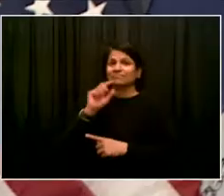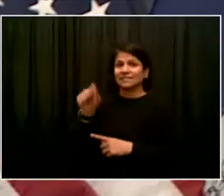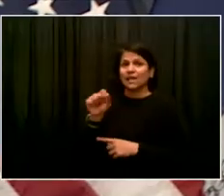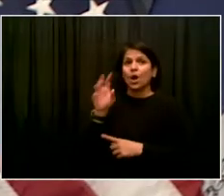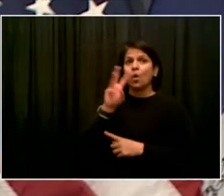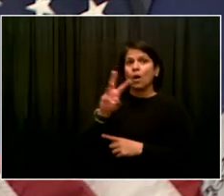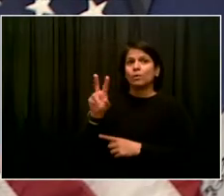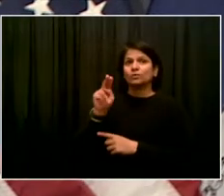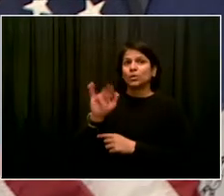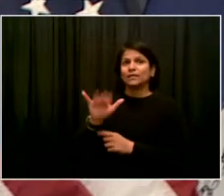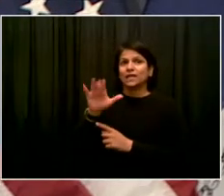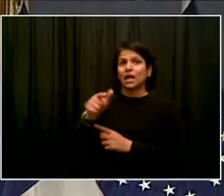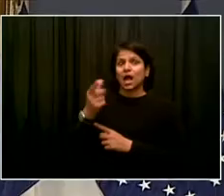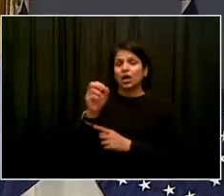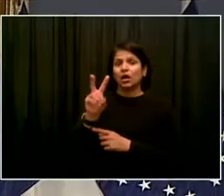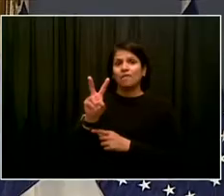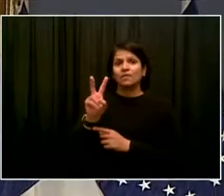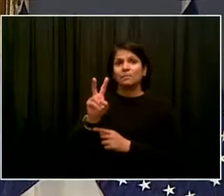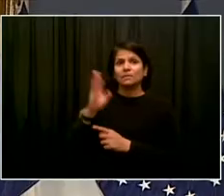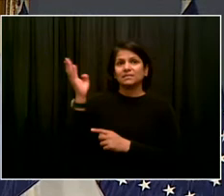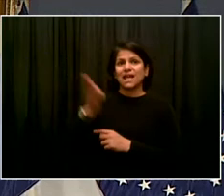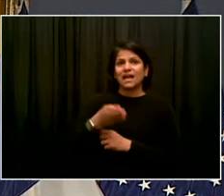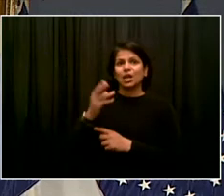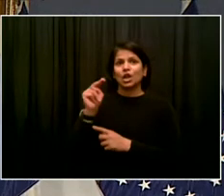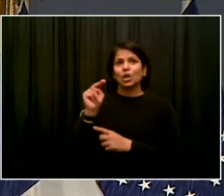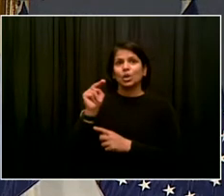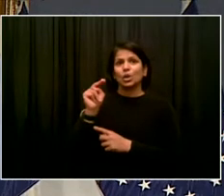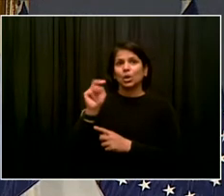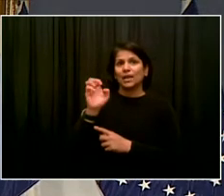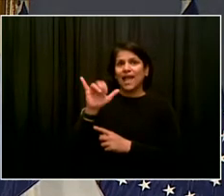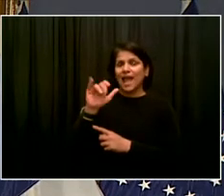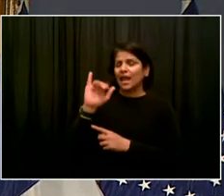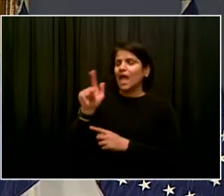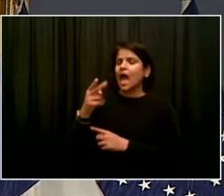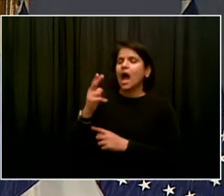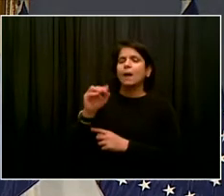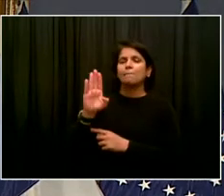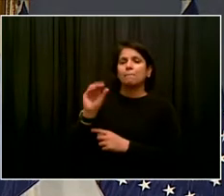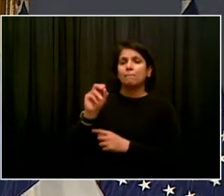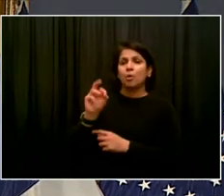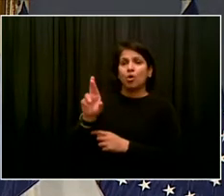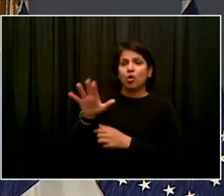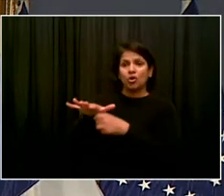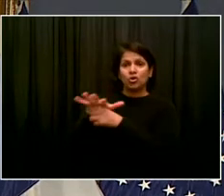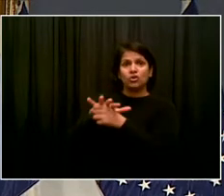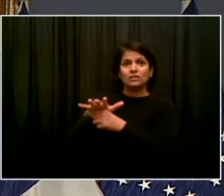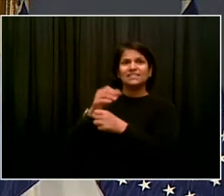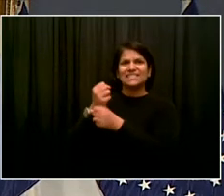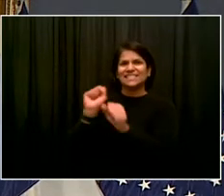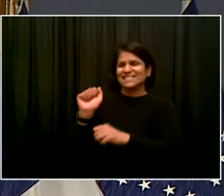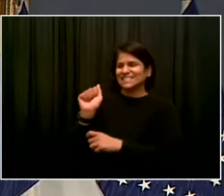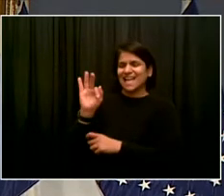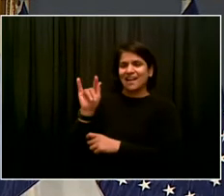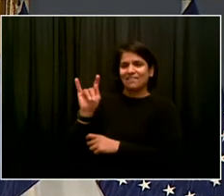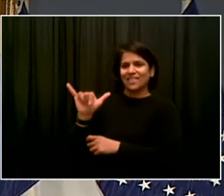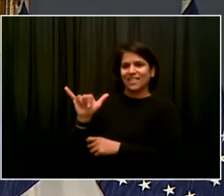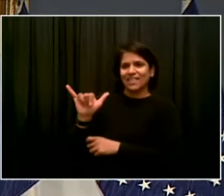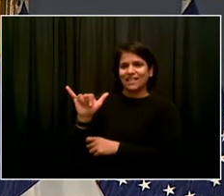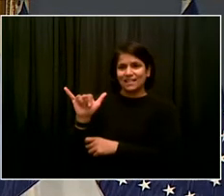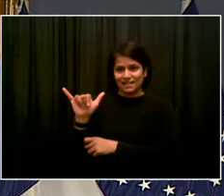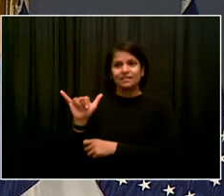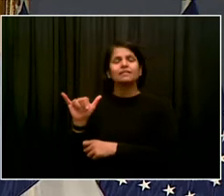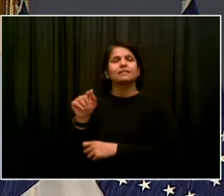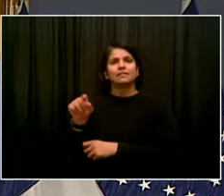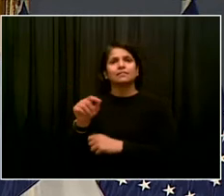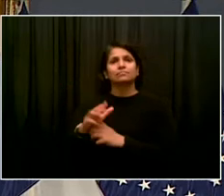nyc.gov/neighborhoodsafety. And for you personally, I think you had heard a little bit about this movement, and then